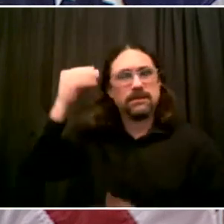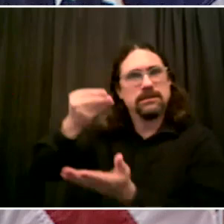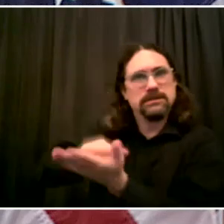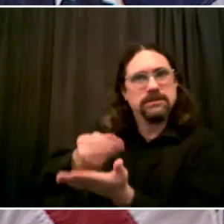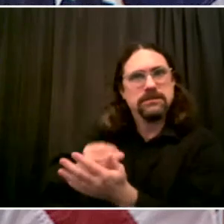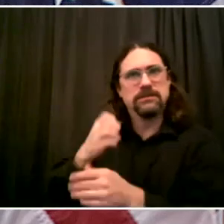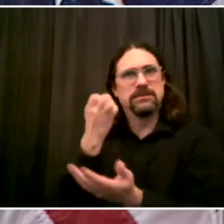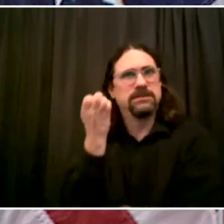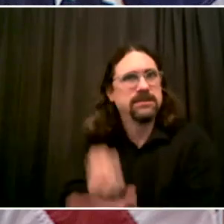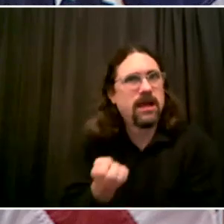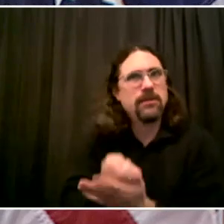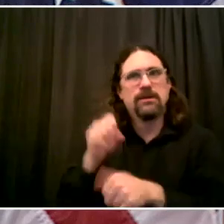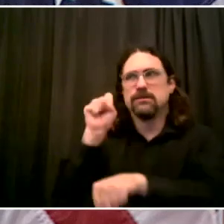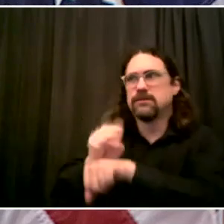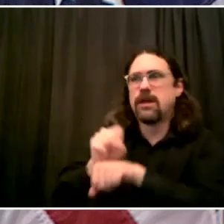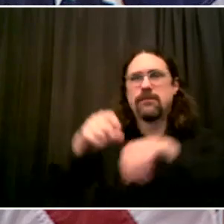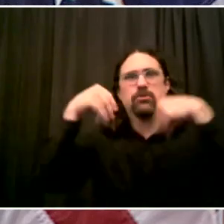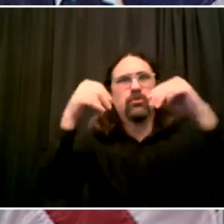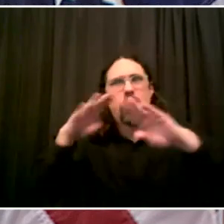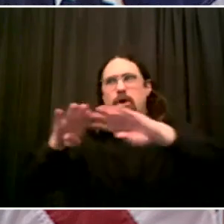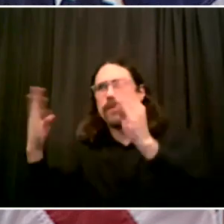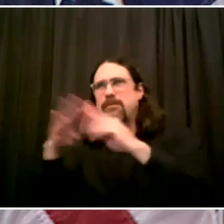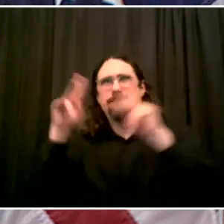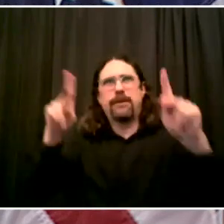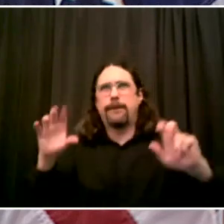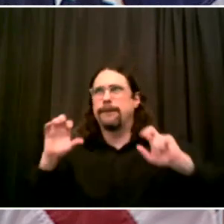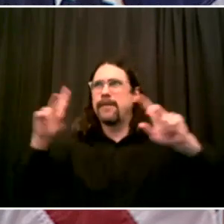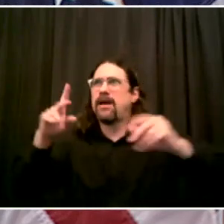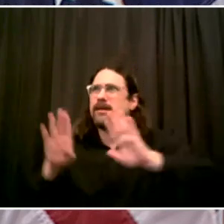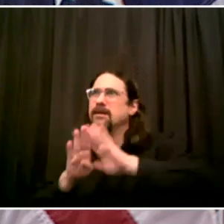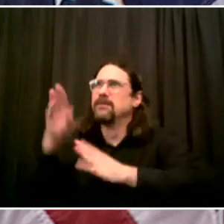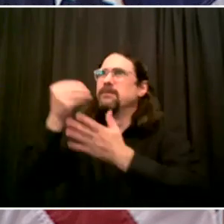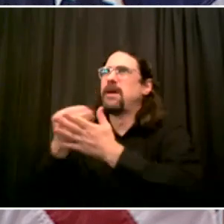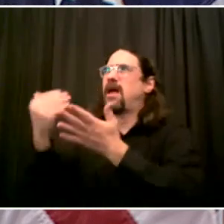disease more. We cannot take our eye off the ball. So